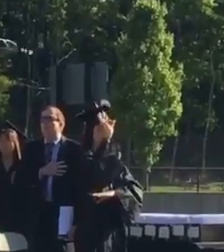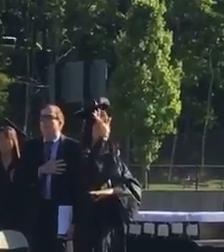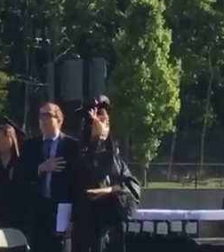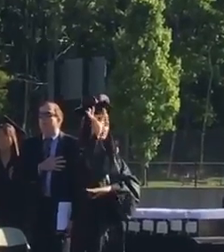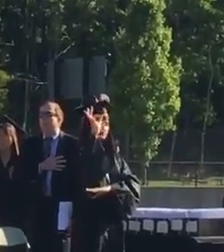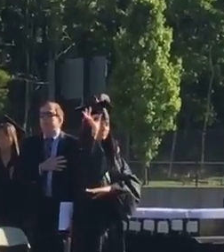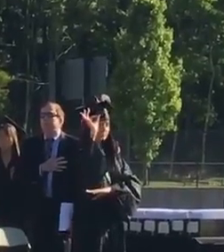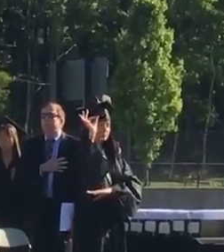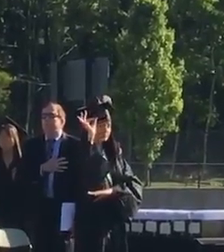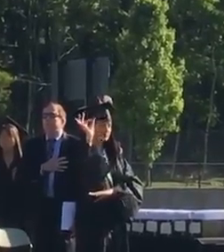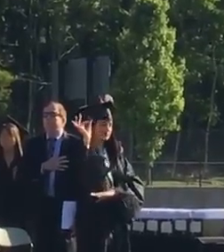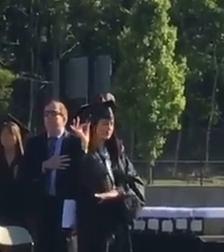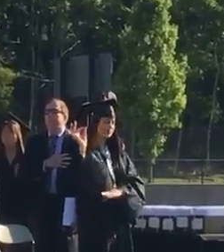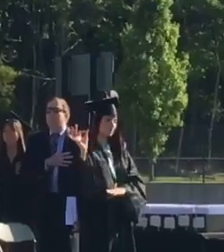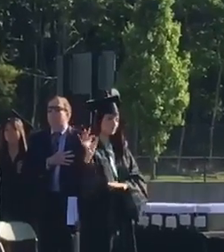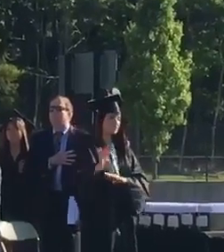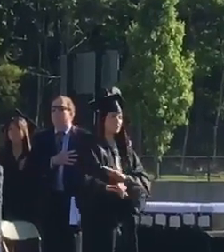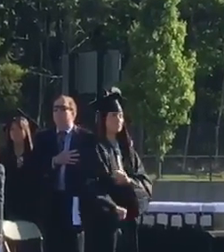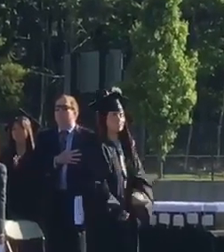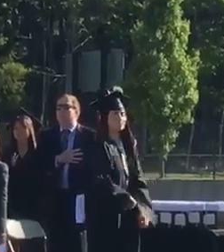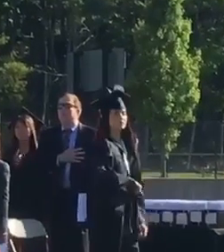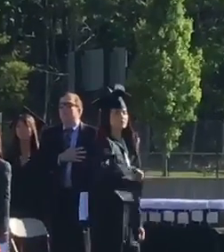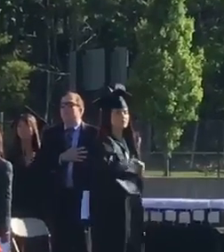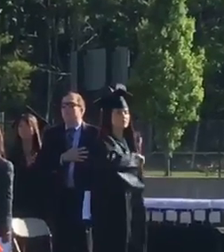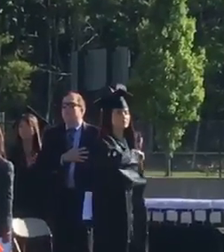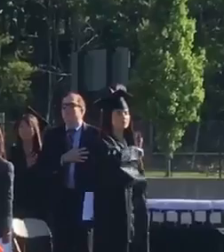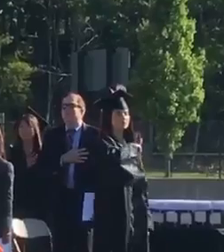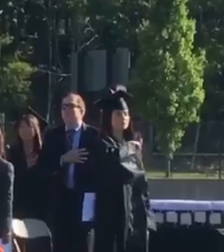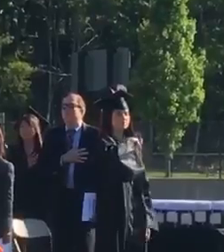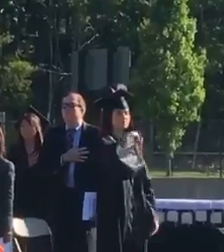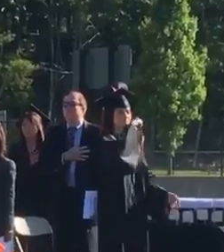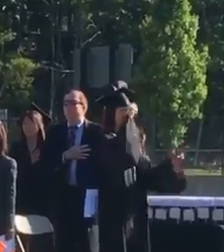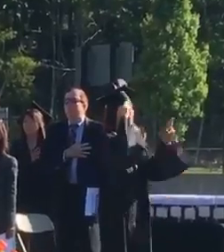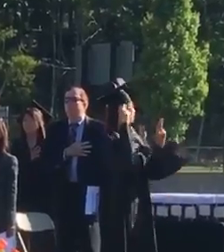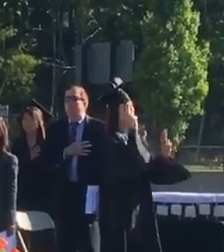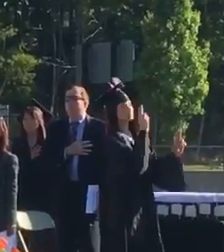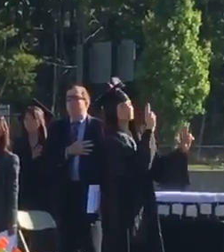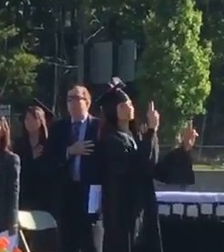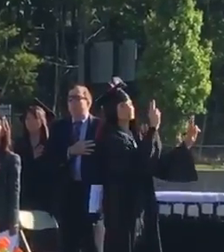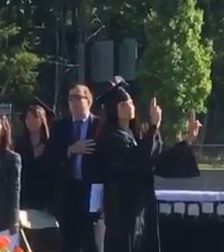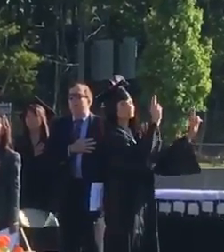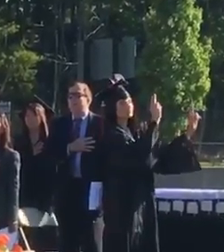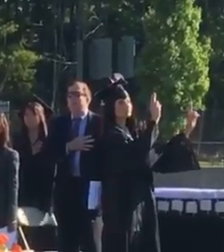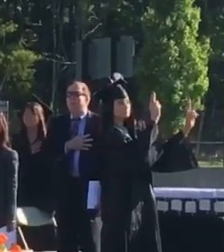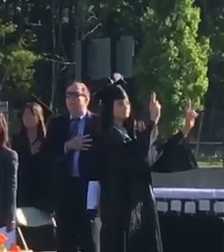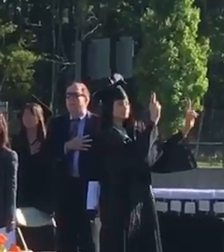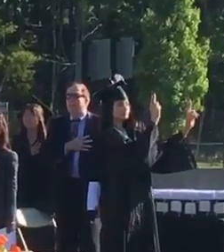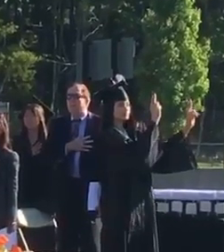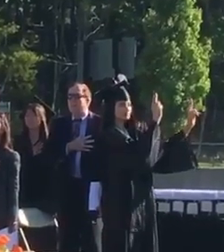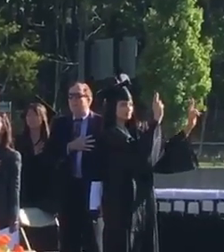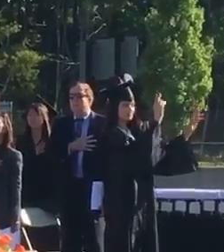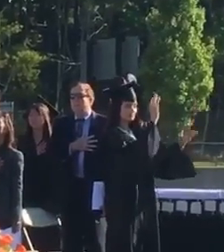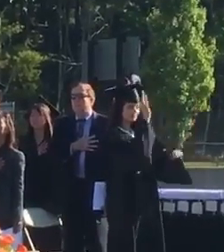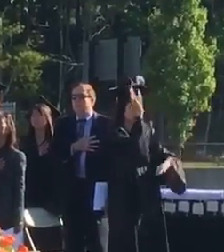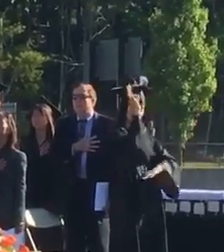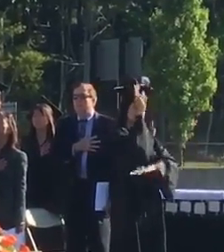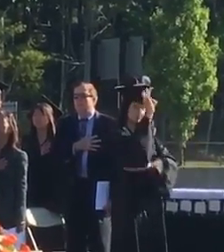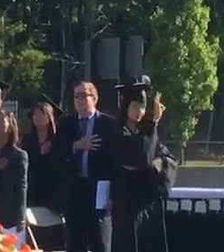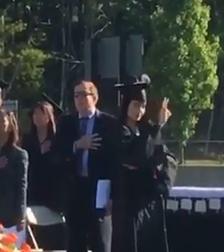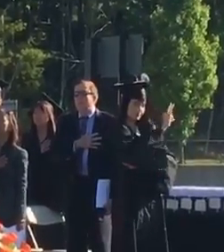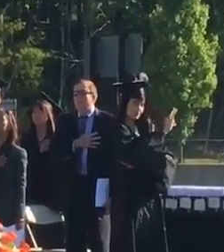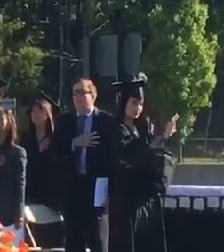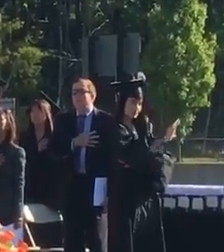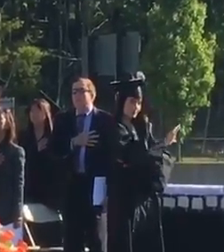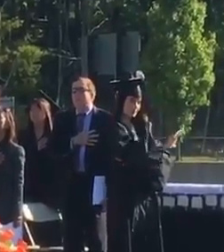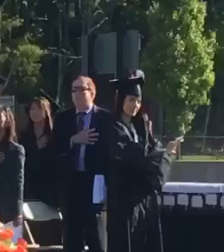light What so proudly we hailed at the